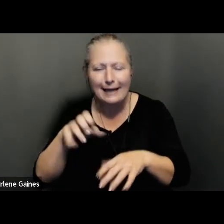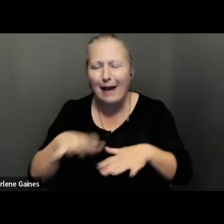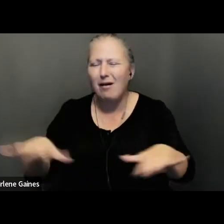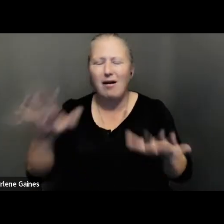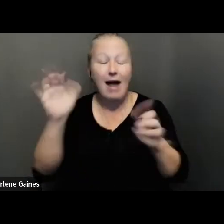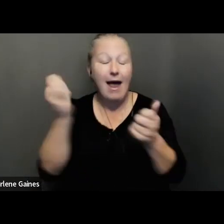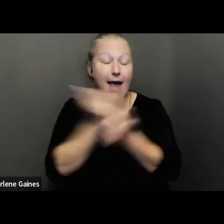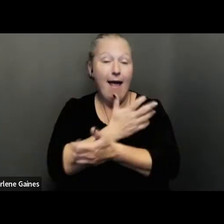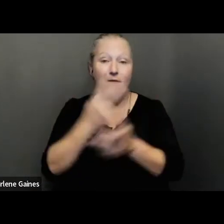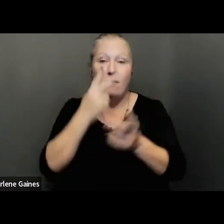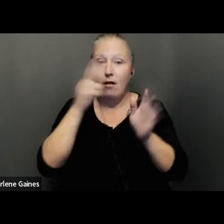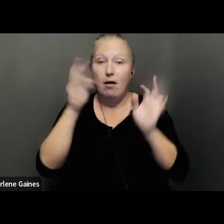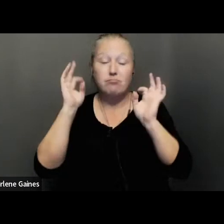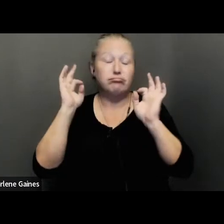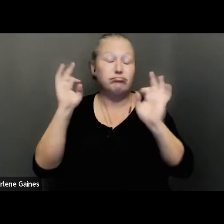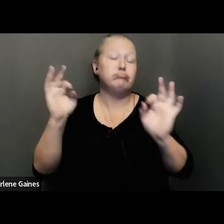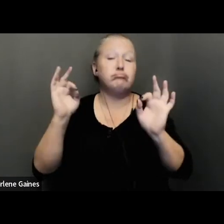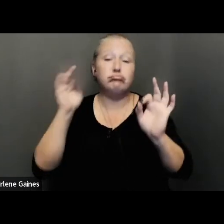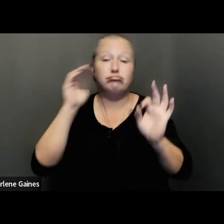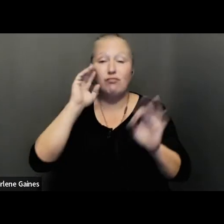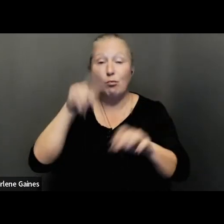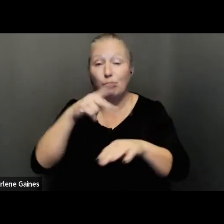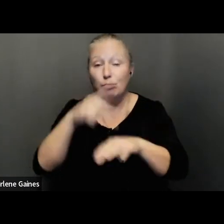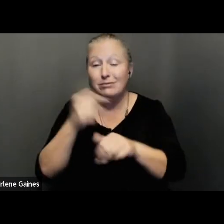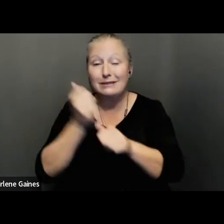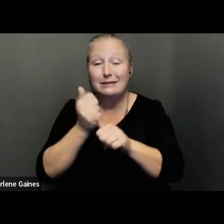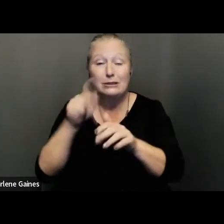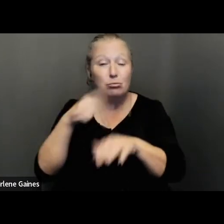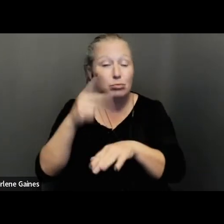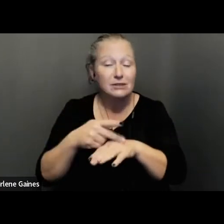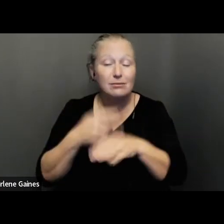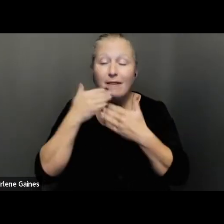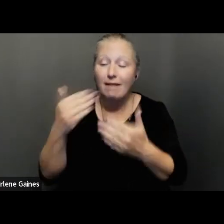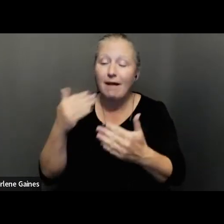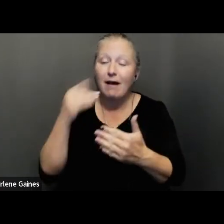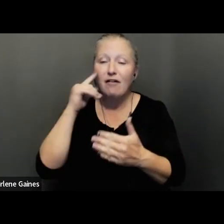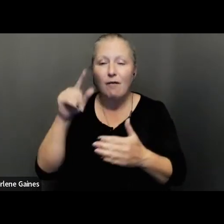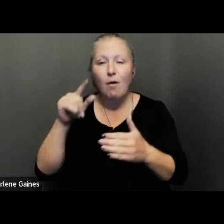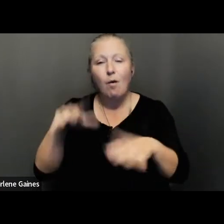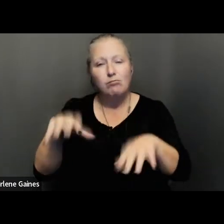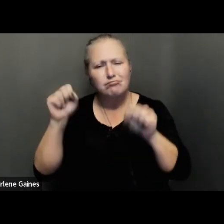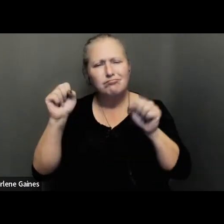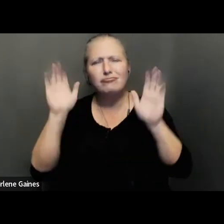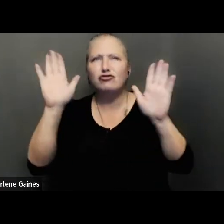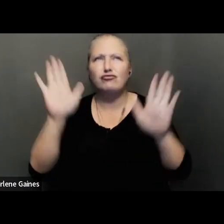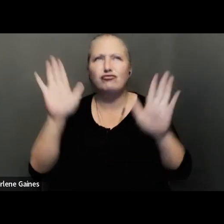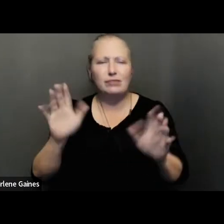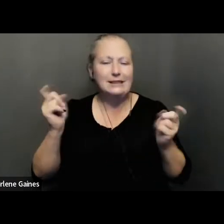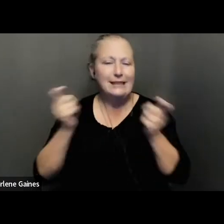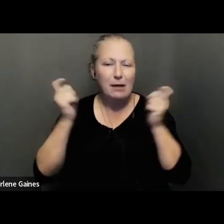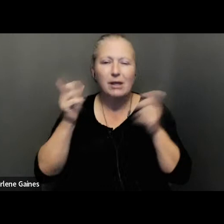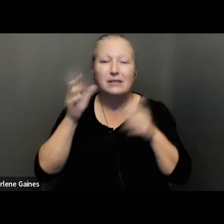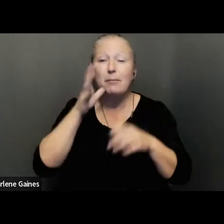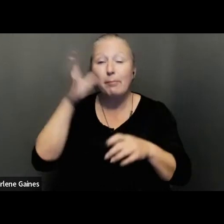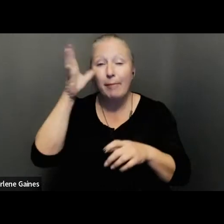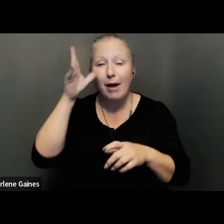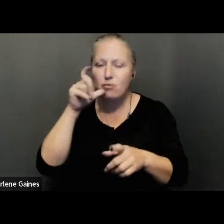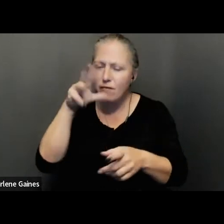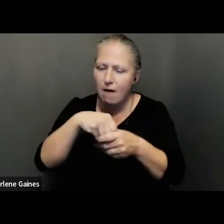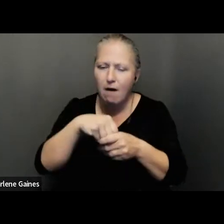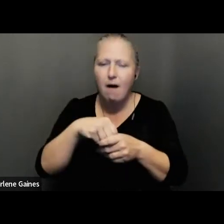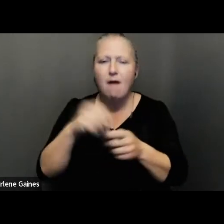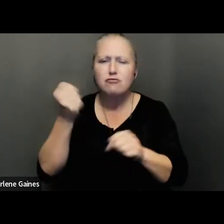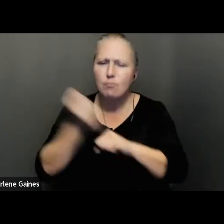pristine. For our principals and assistant principals for putting on such great celebrations, all the parents that were involved